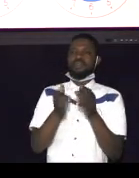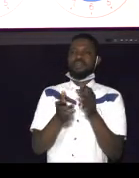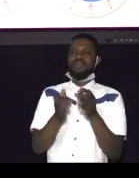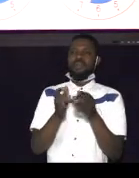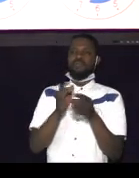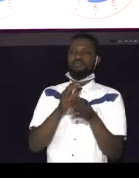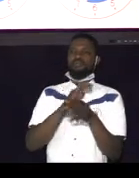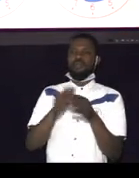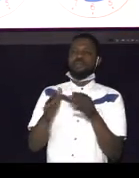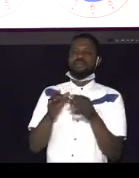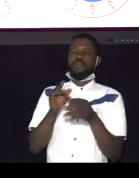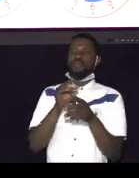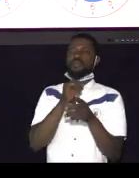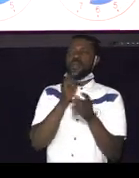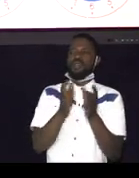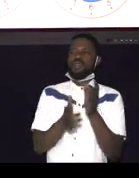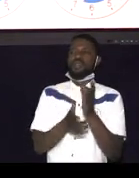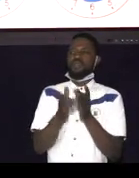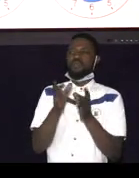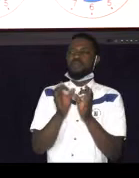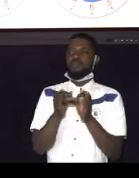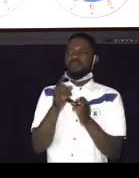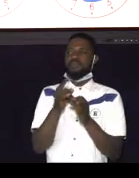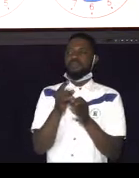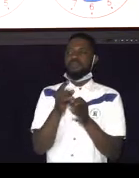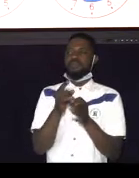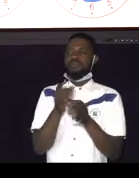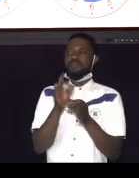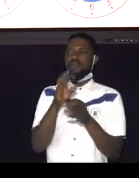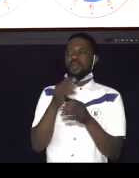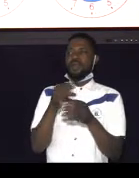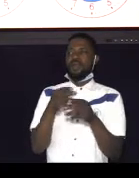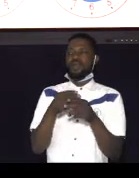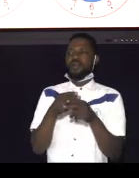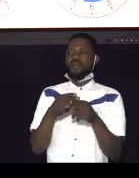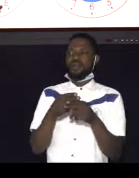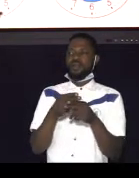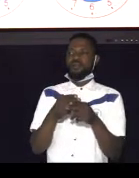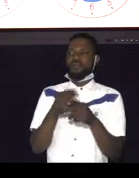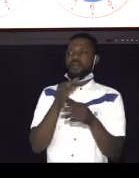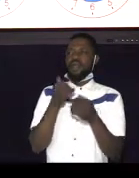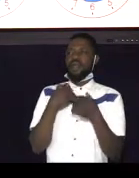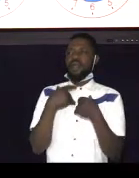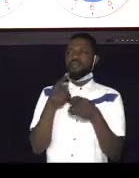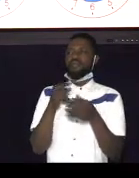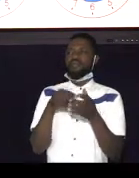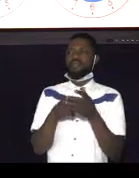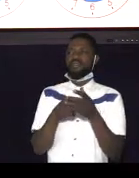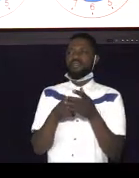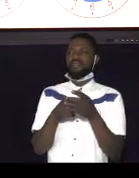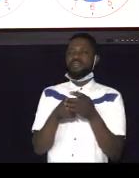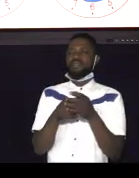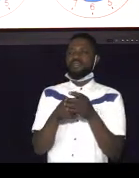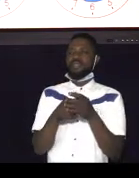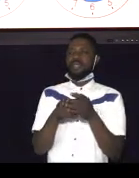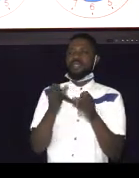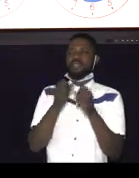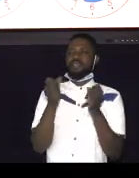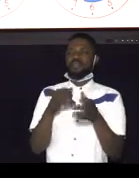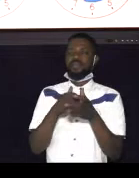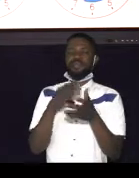okay? If a knife is has this shape, then it's no longer going to be as effective